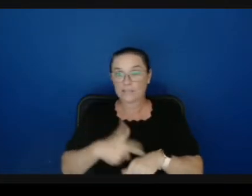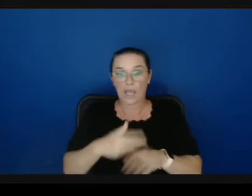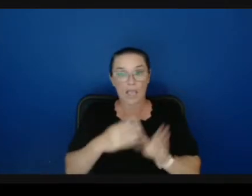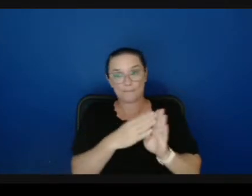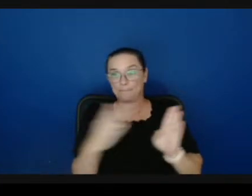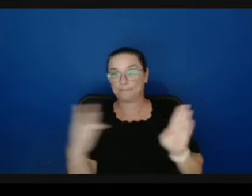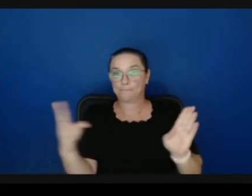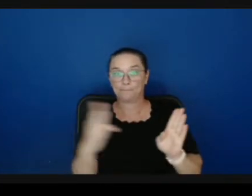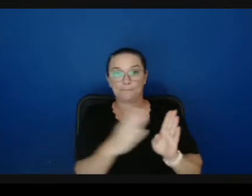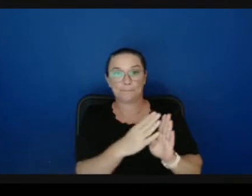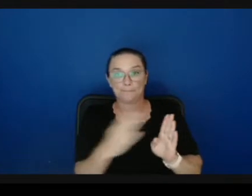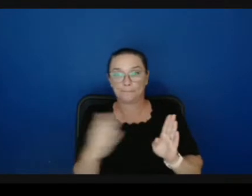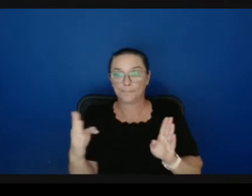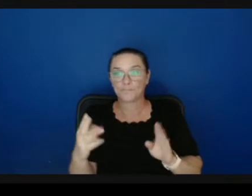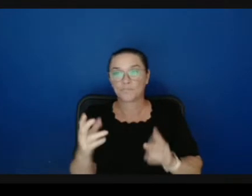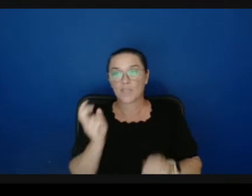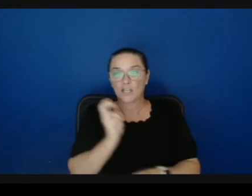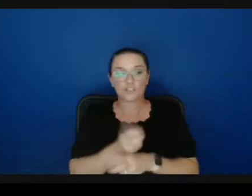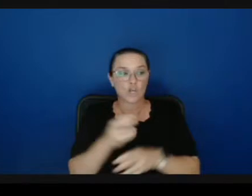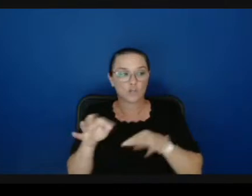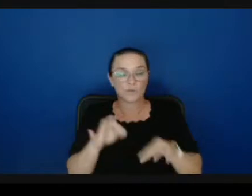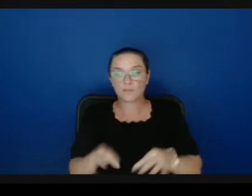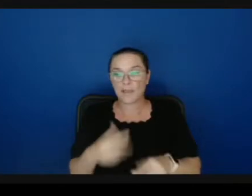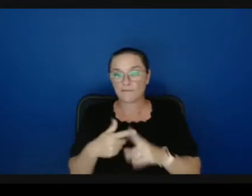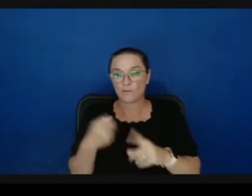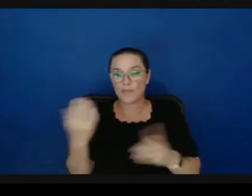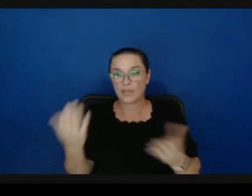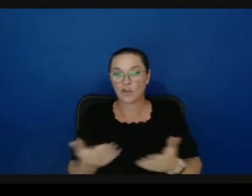right? And this is hard to explain just from here. So